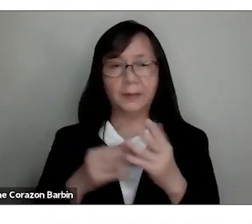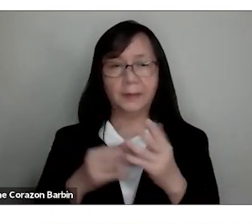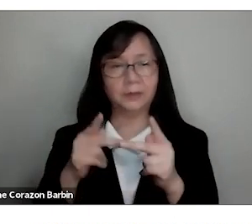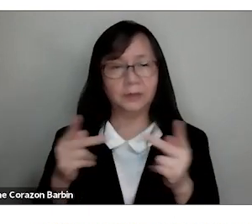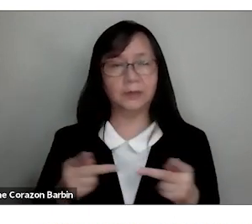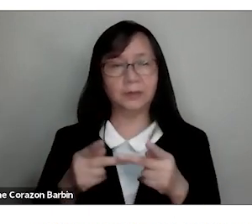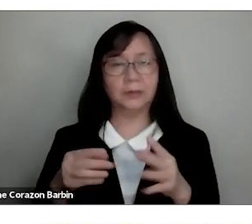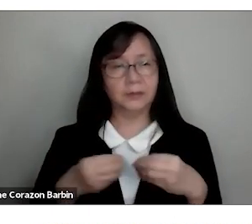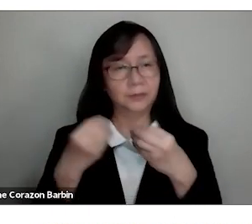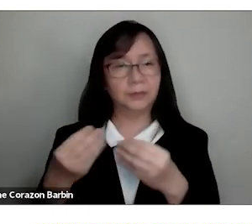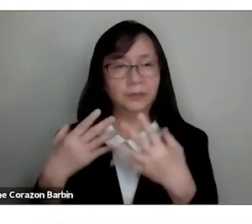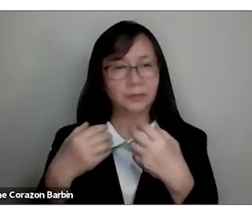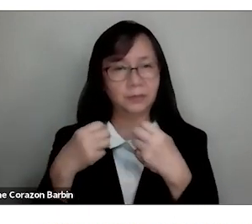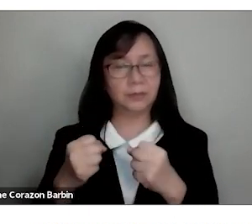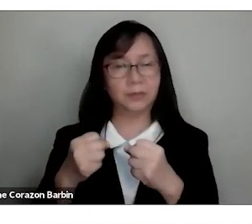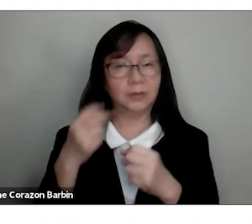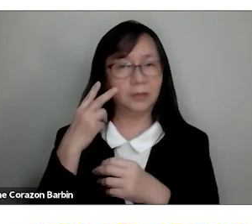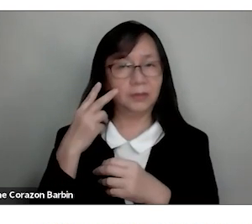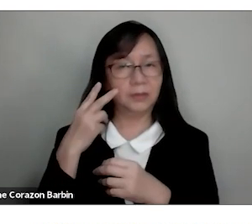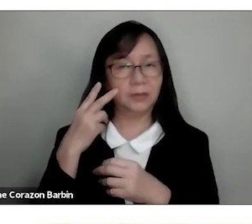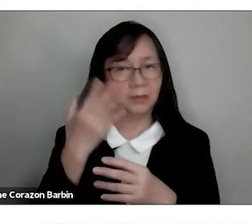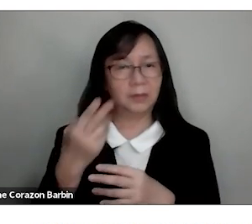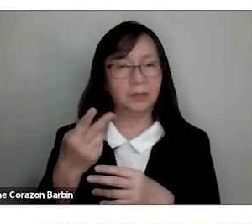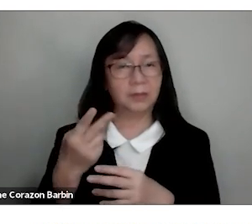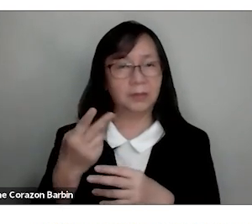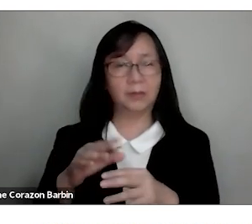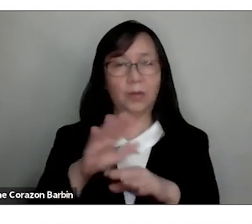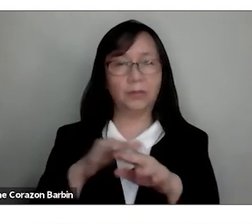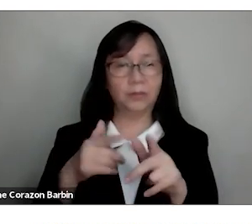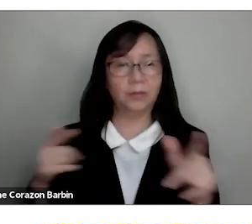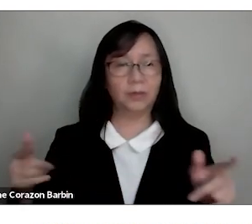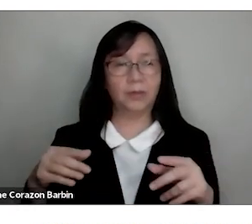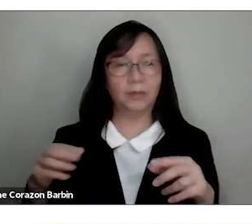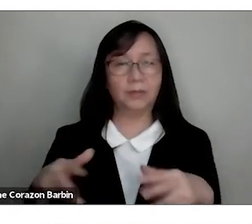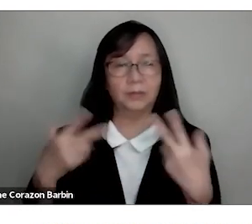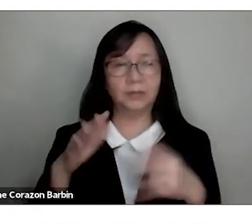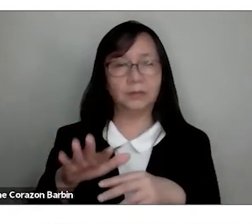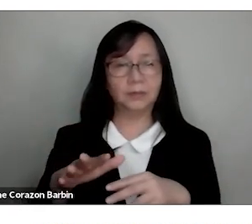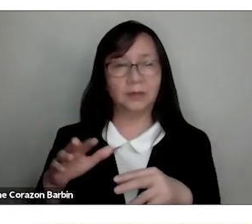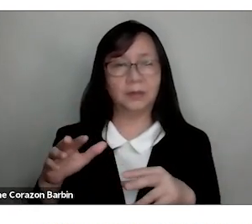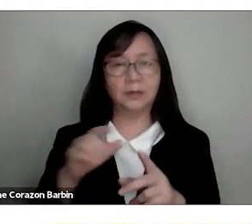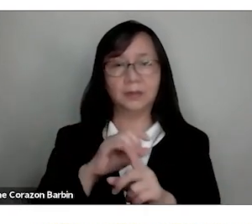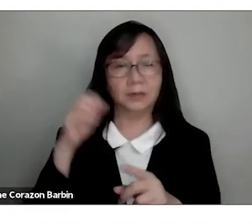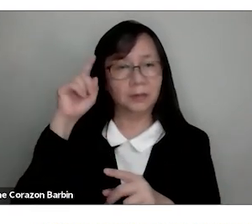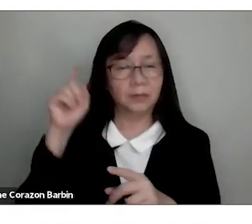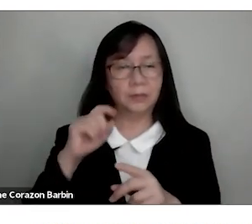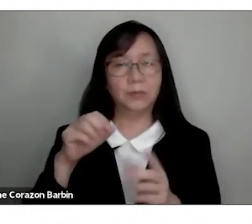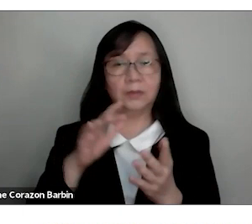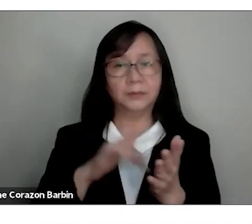giving stronger recognition on the offline component of child sexual exploitation and abuse, the link of the